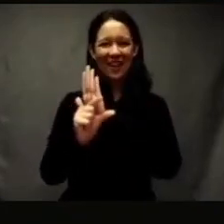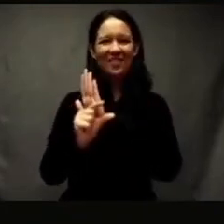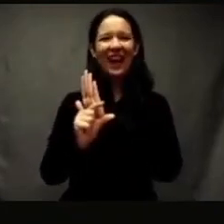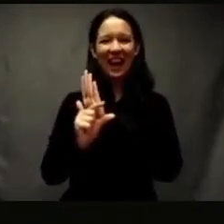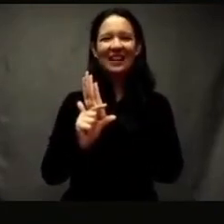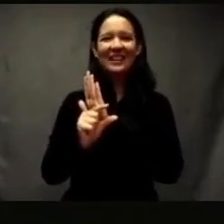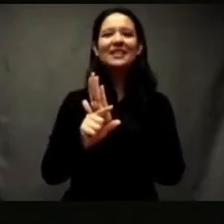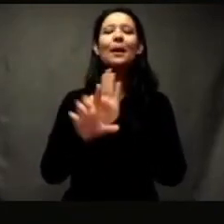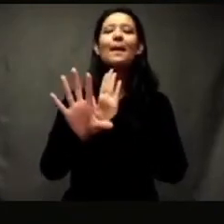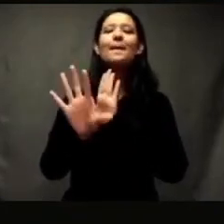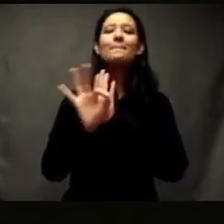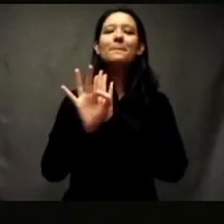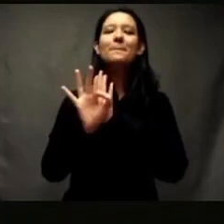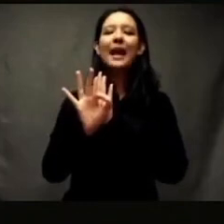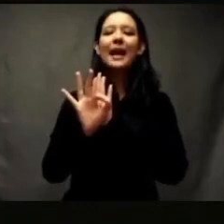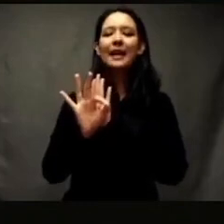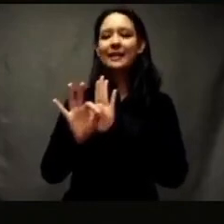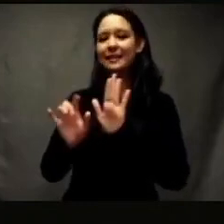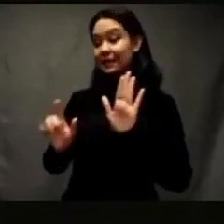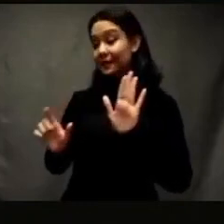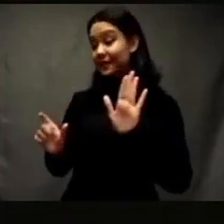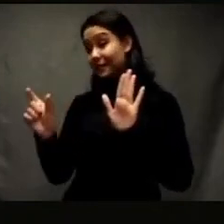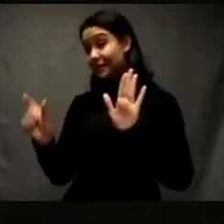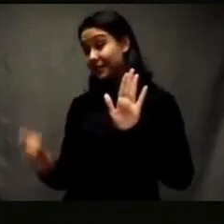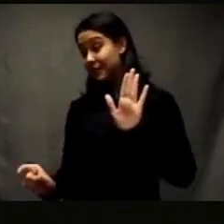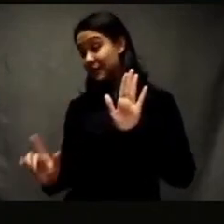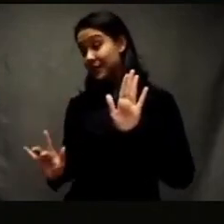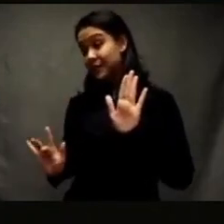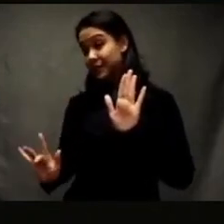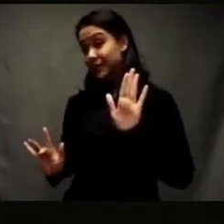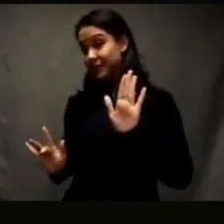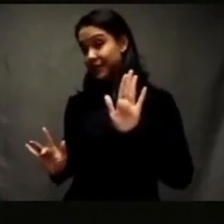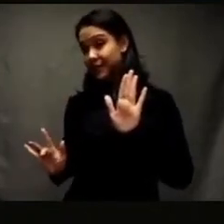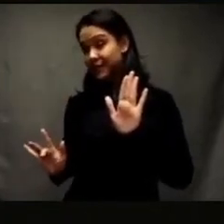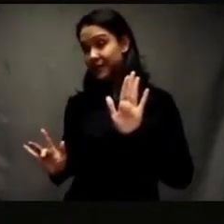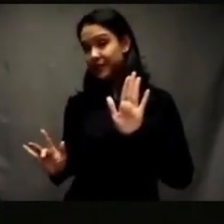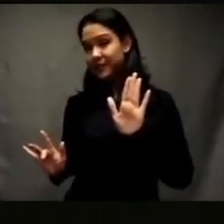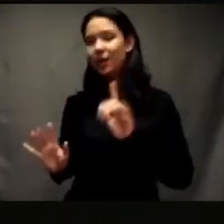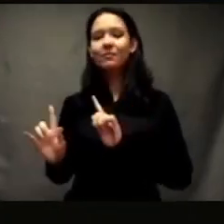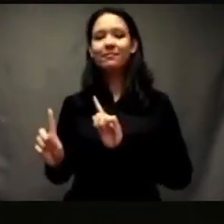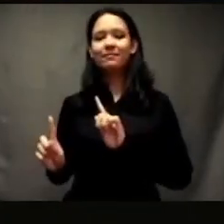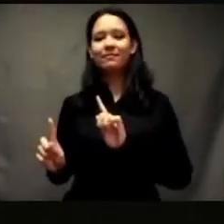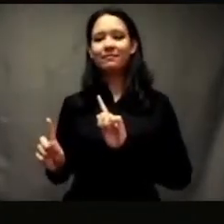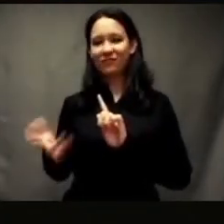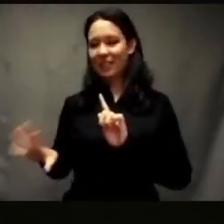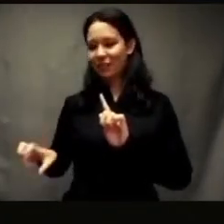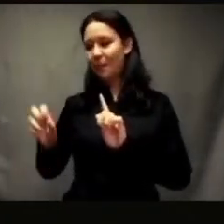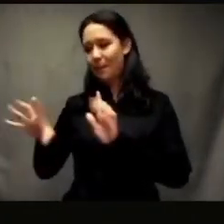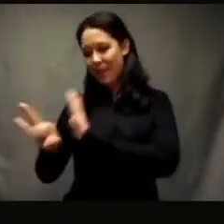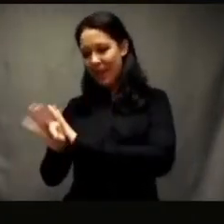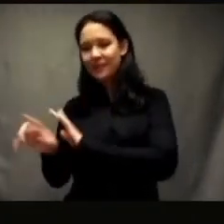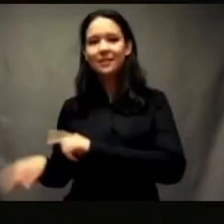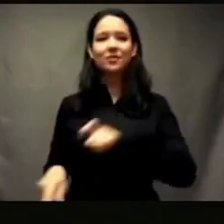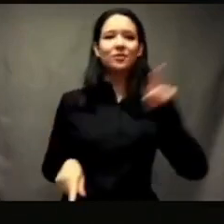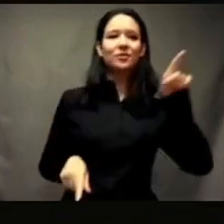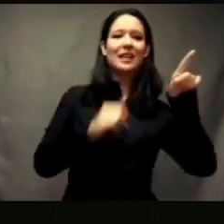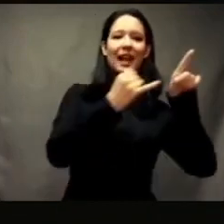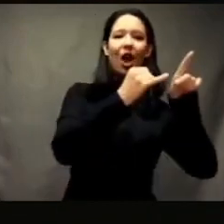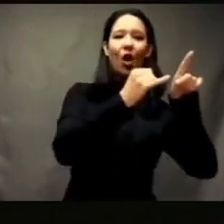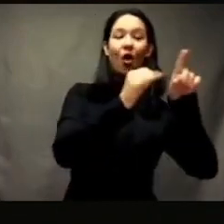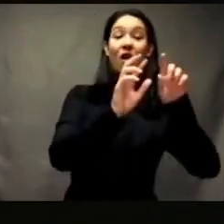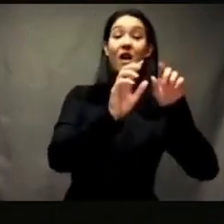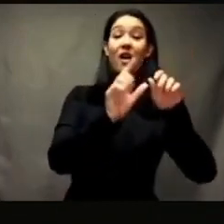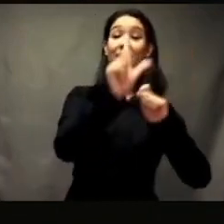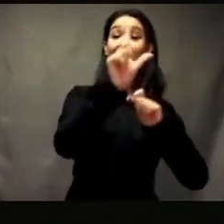and select the backdrop tab from the upper left-hand corner here. And I wanna add some text so